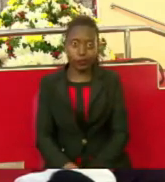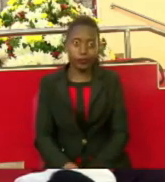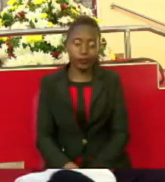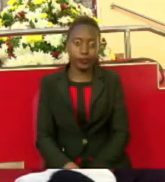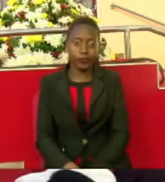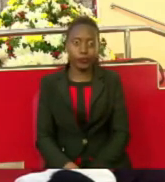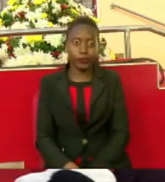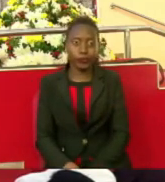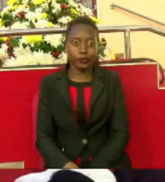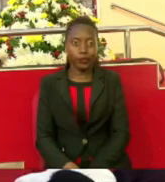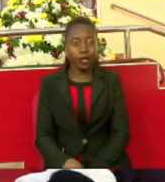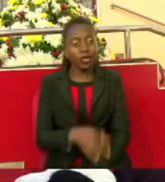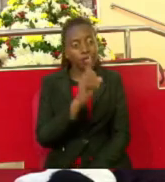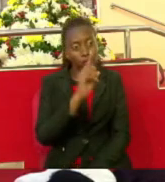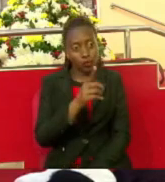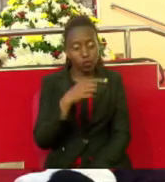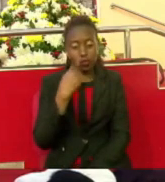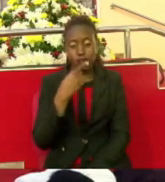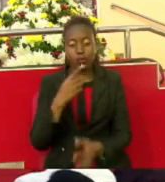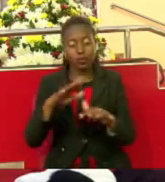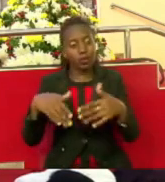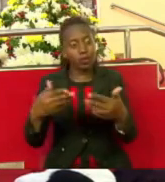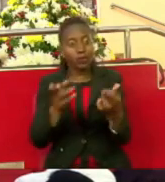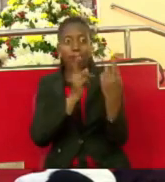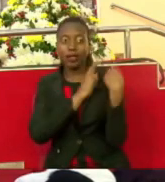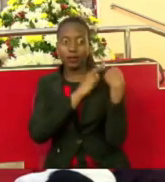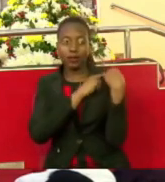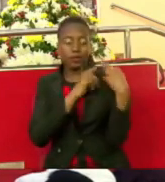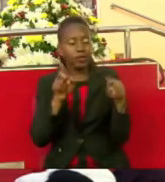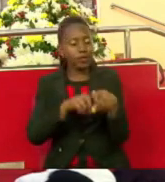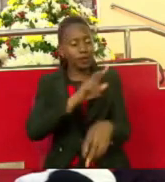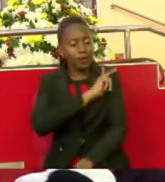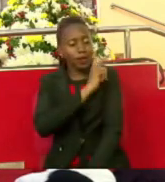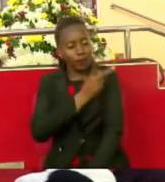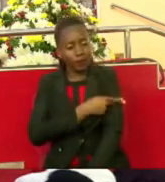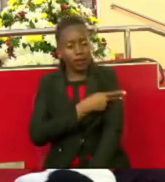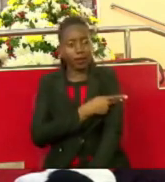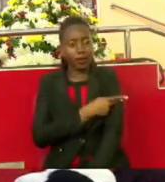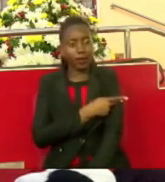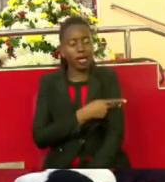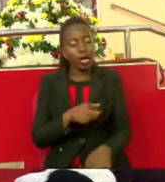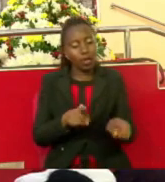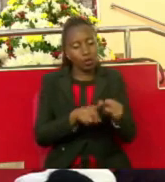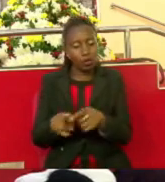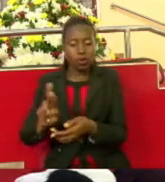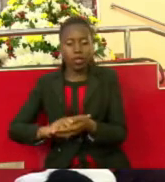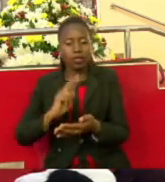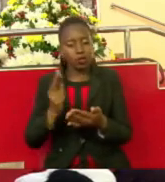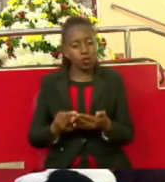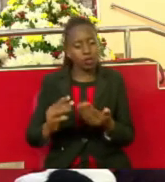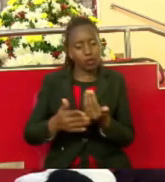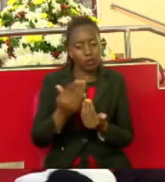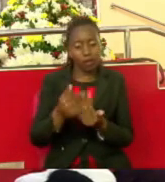It is you who was given the mandate and the powers and the responsibilities and the resources necessary to take care of that